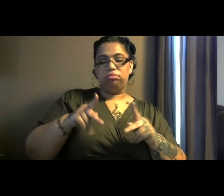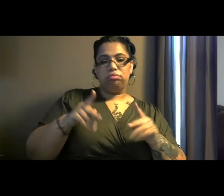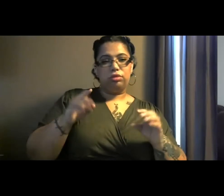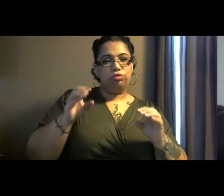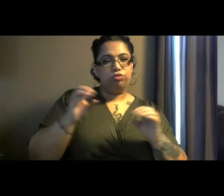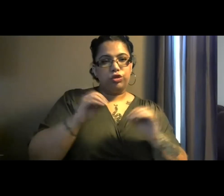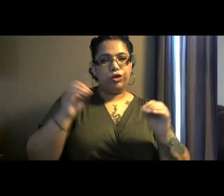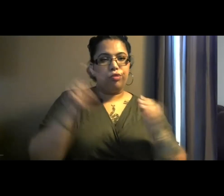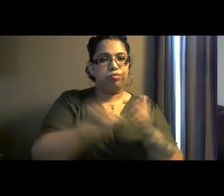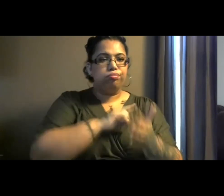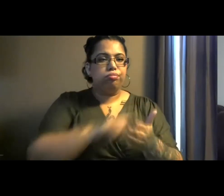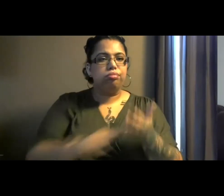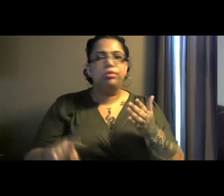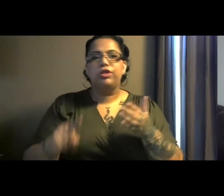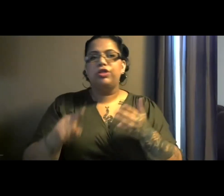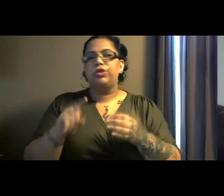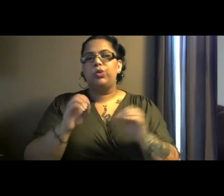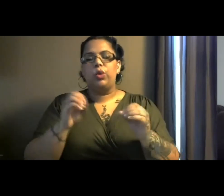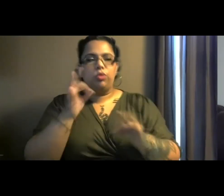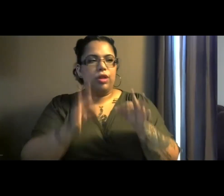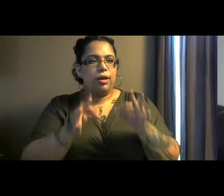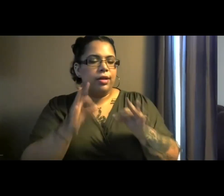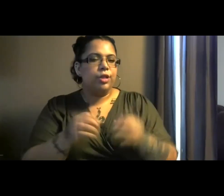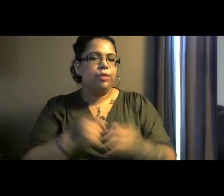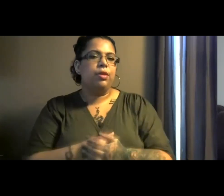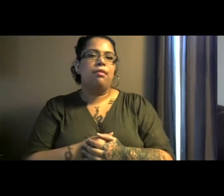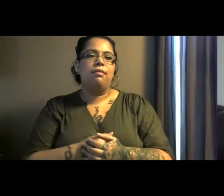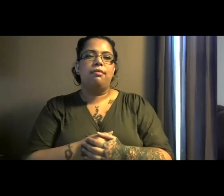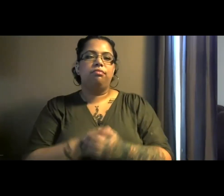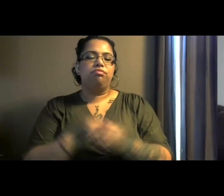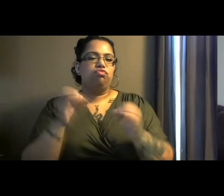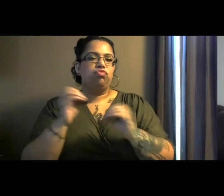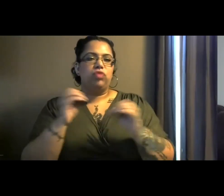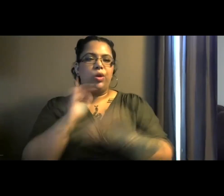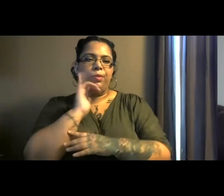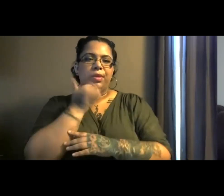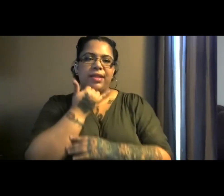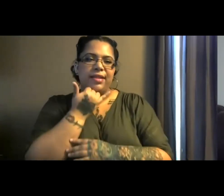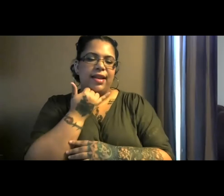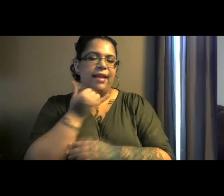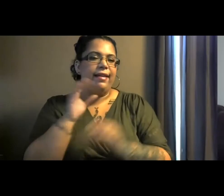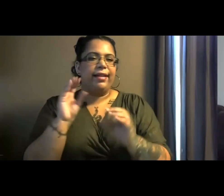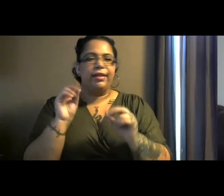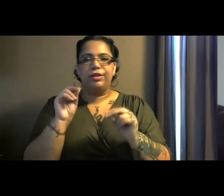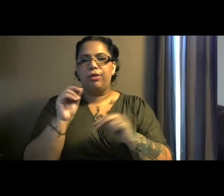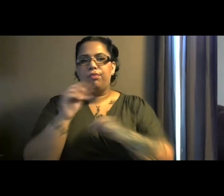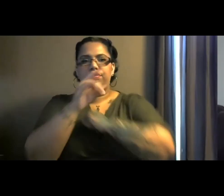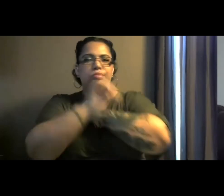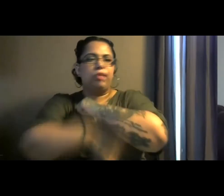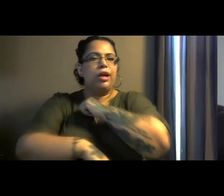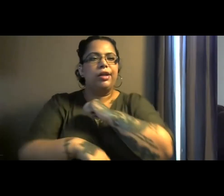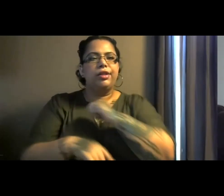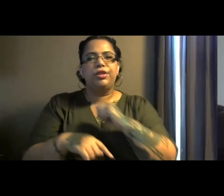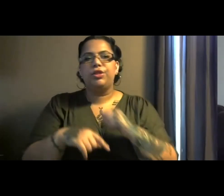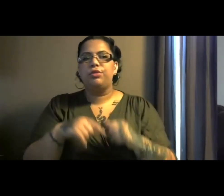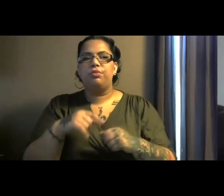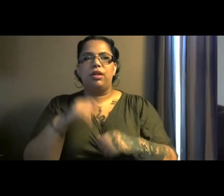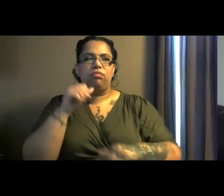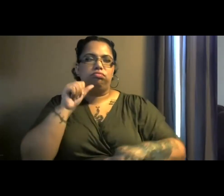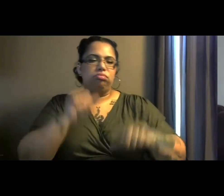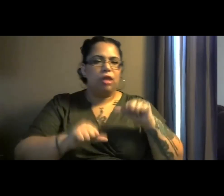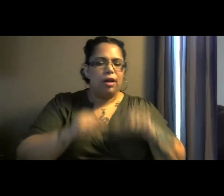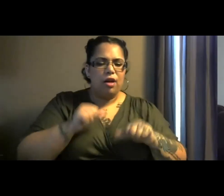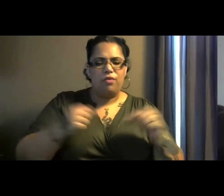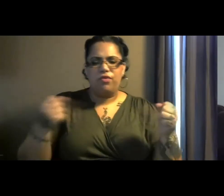no judgment, no sense of sin, sinner, mistake, punishment, burden, doubt, or fear